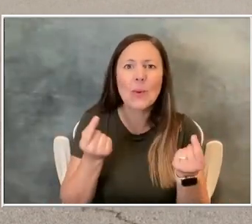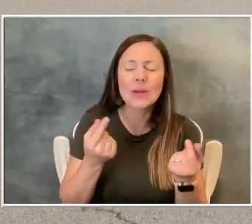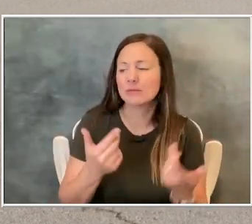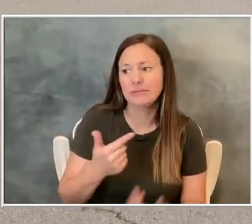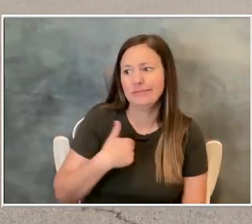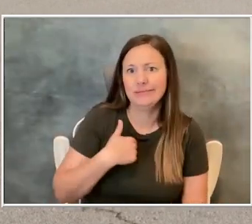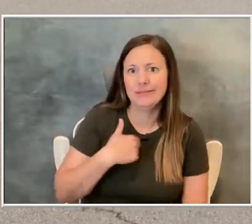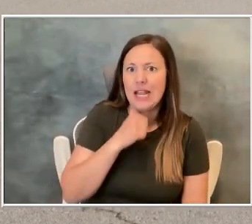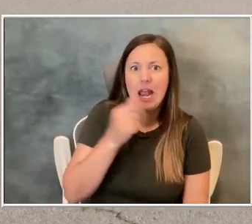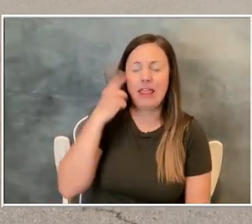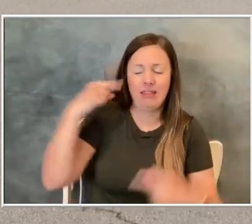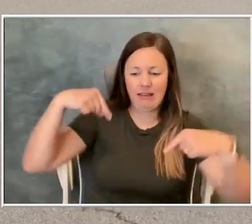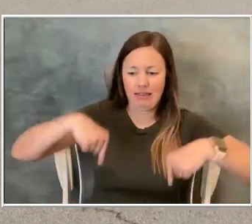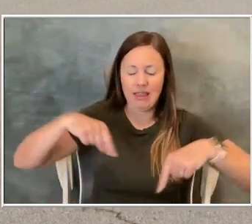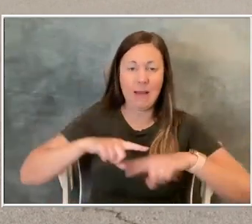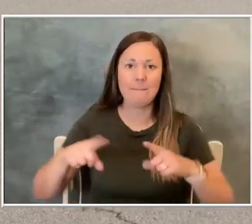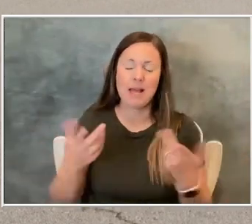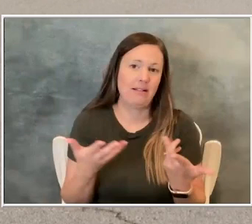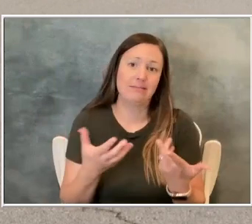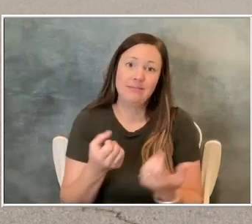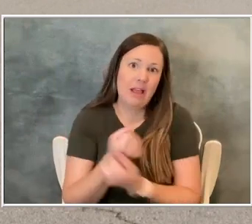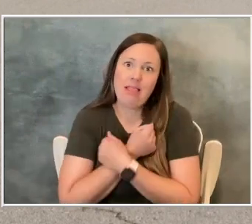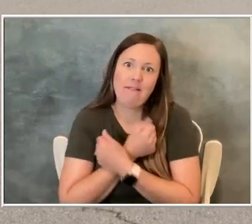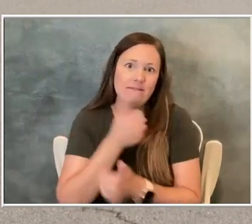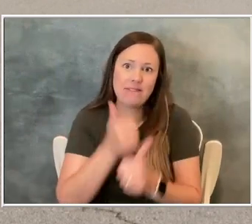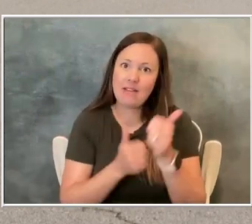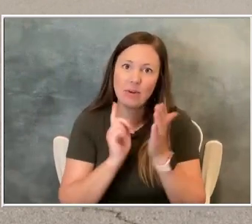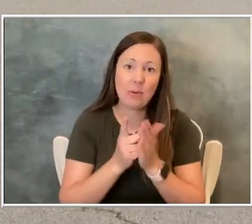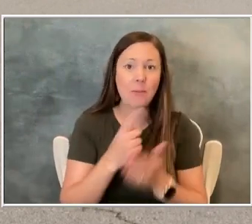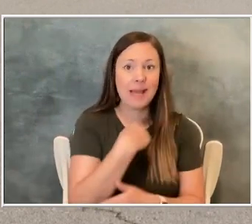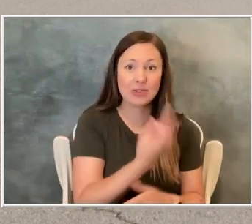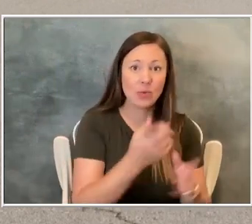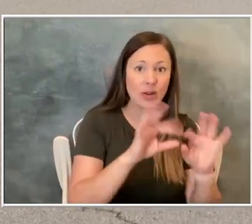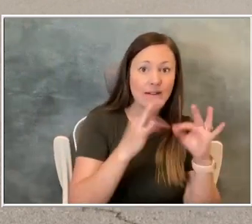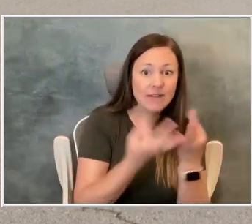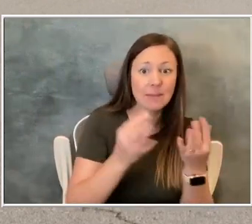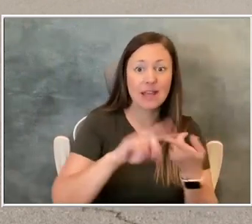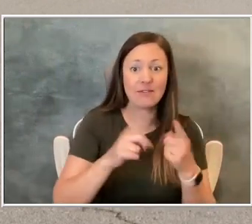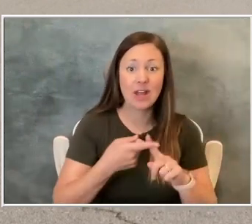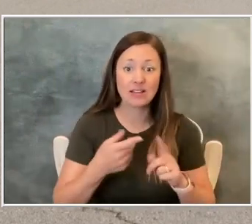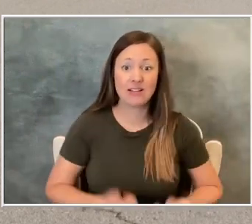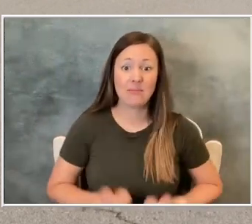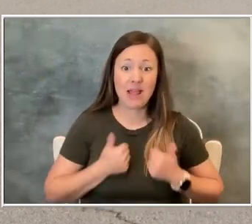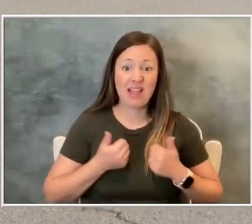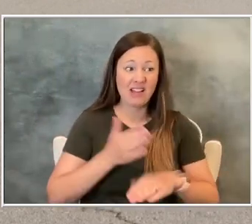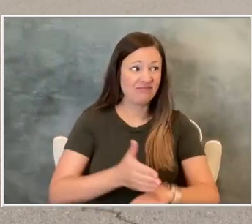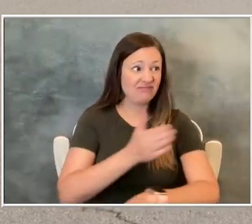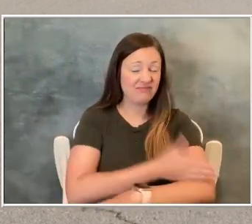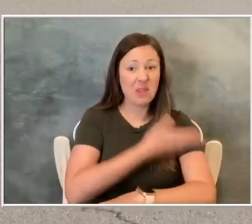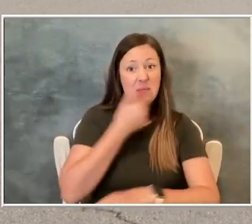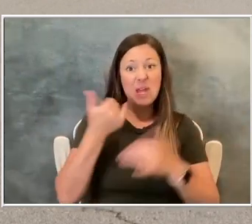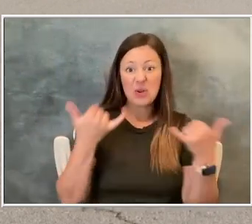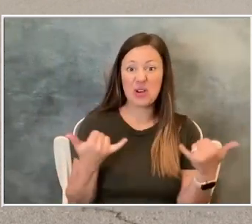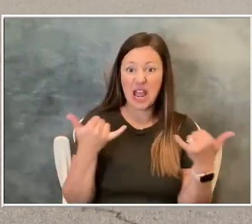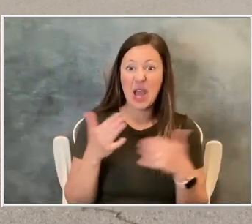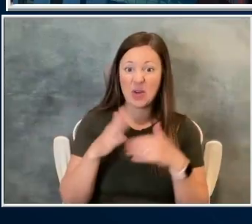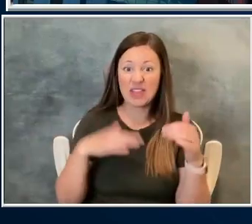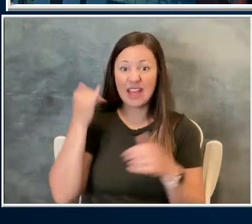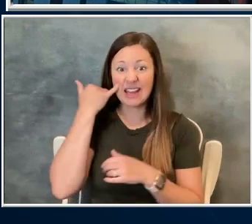every moment of it, and I've told my family and friends, like, my life is probably better now than what it would have been if I would have just been able-bodied and